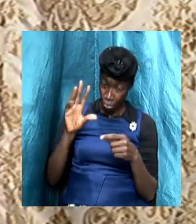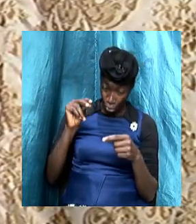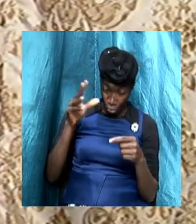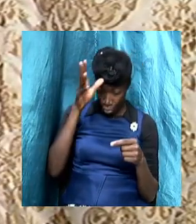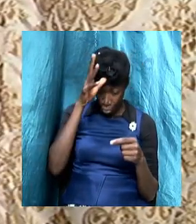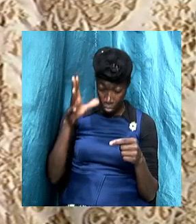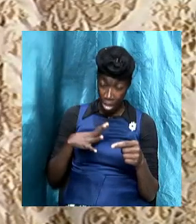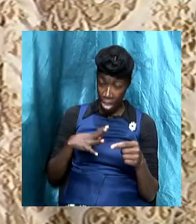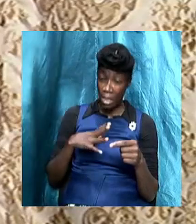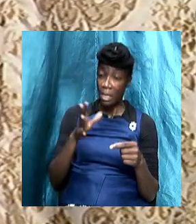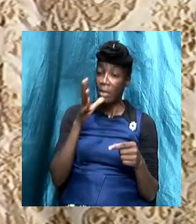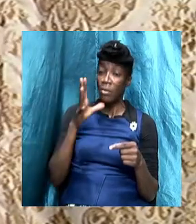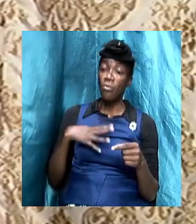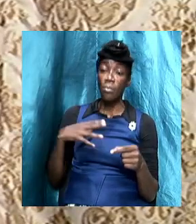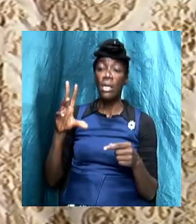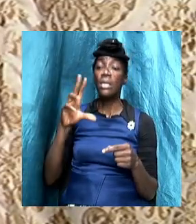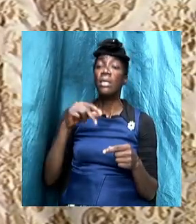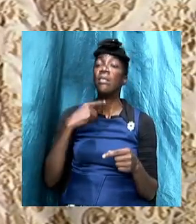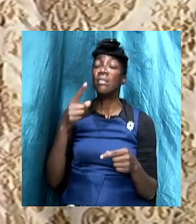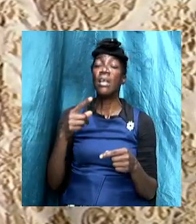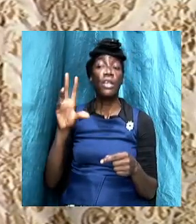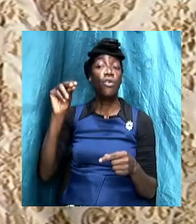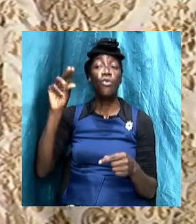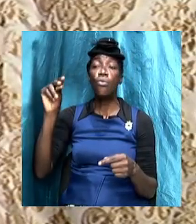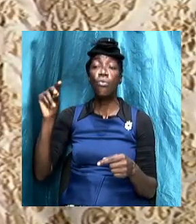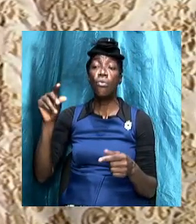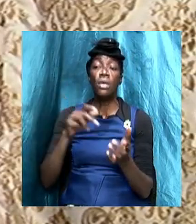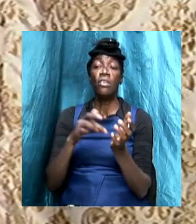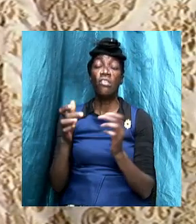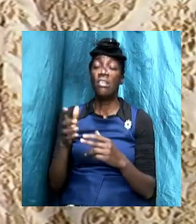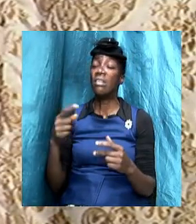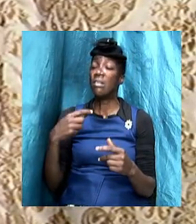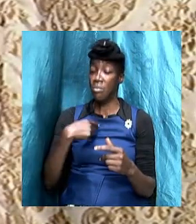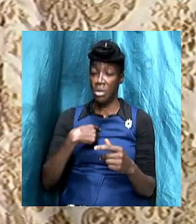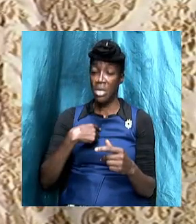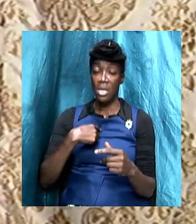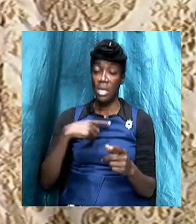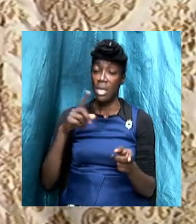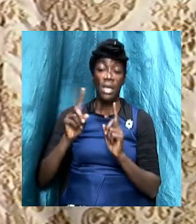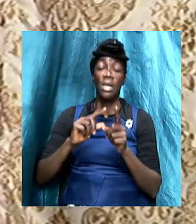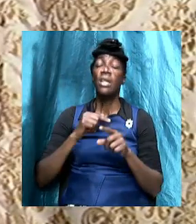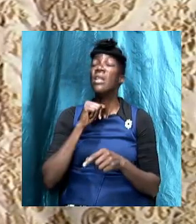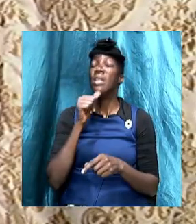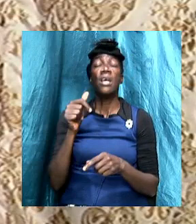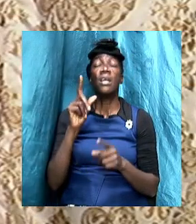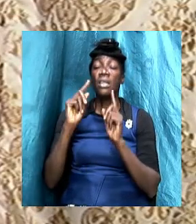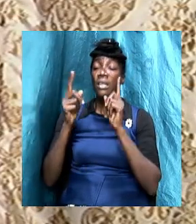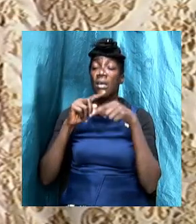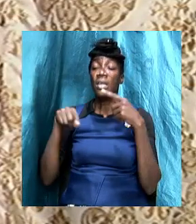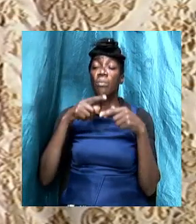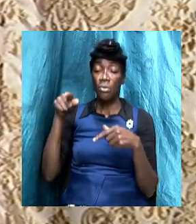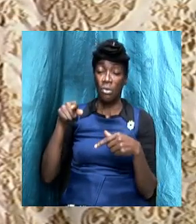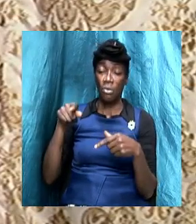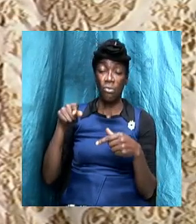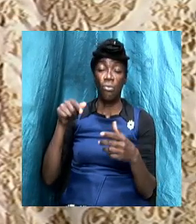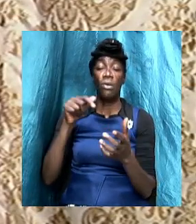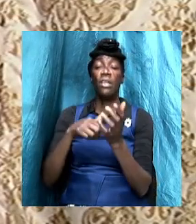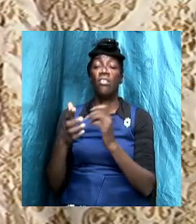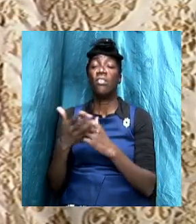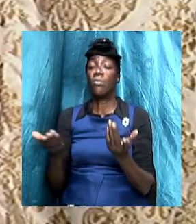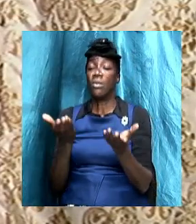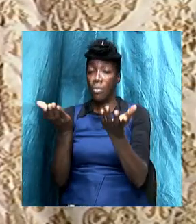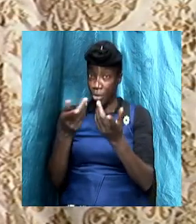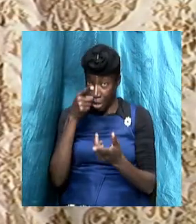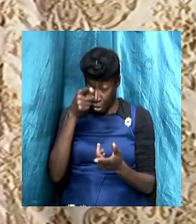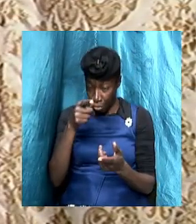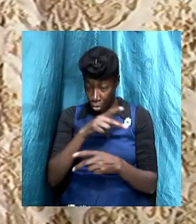thee? I said, nay, Lord. I said, neither do I condemn thee. Jesus wants to bring you to a place where he can